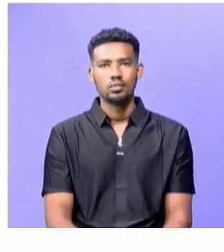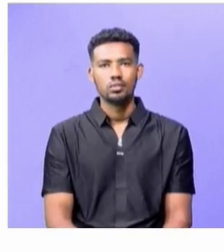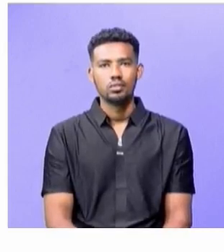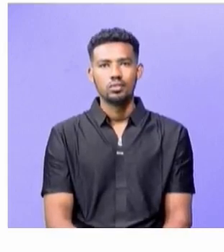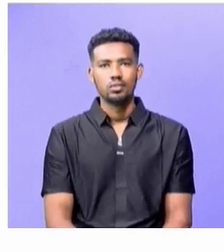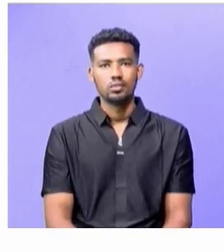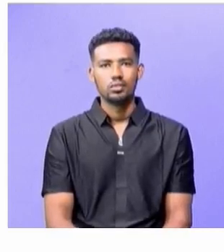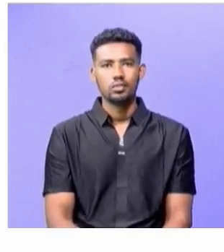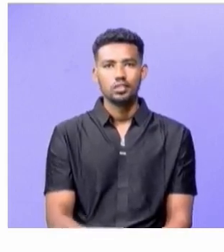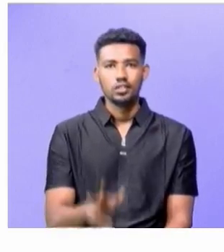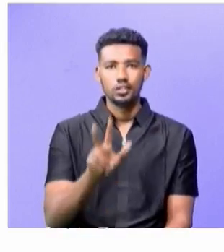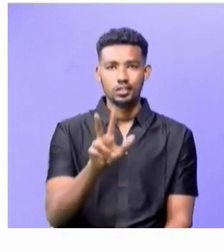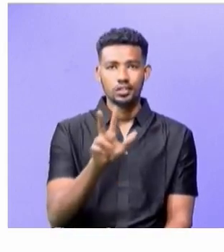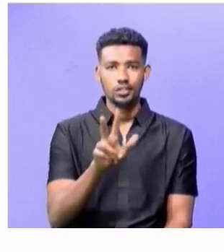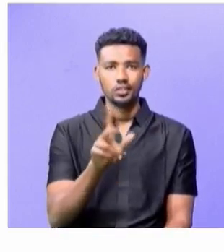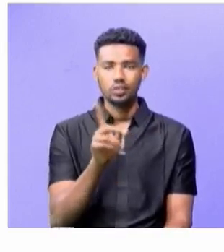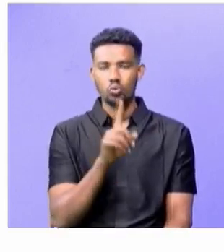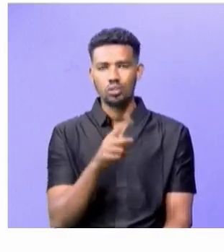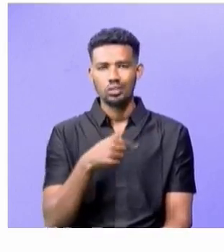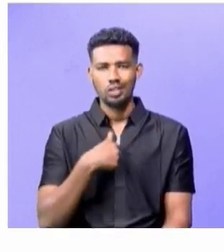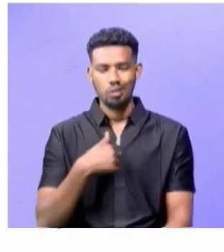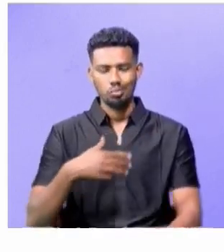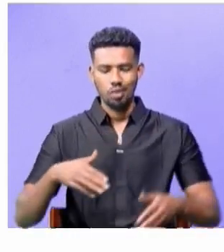3, I am happy.